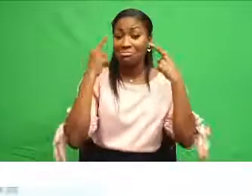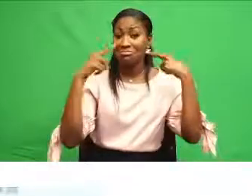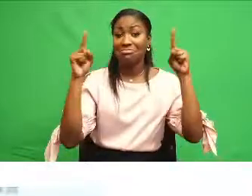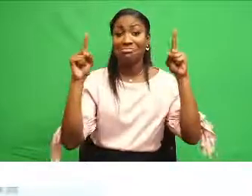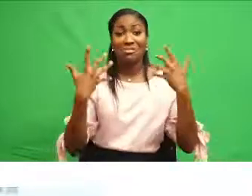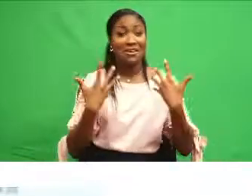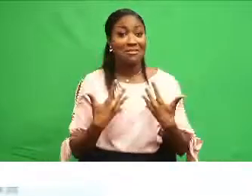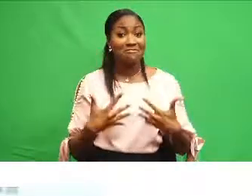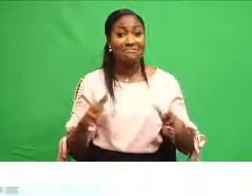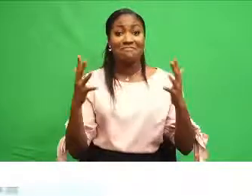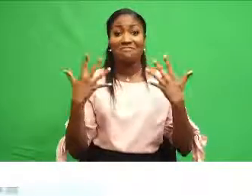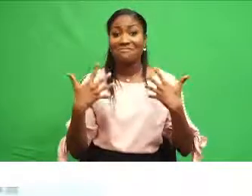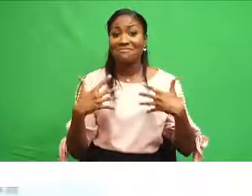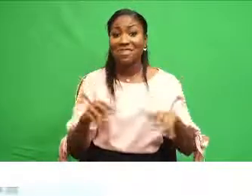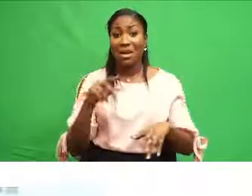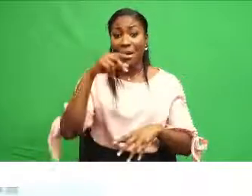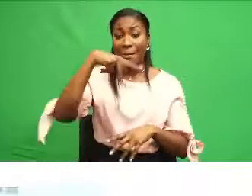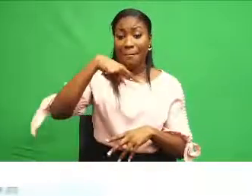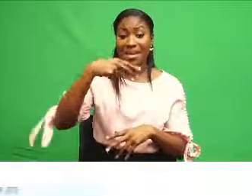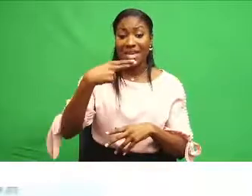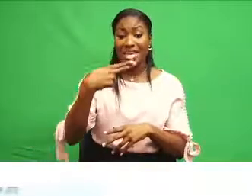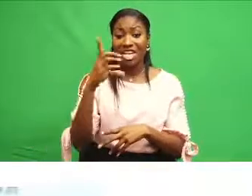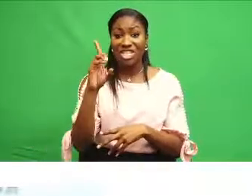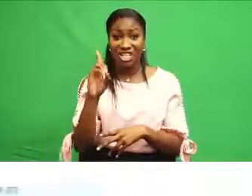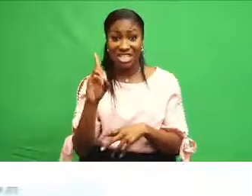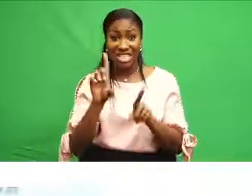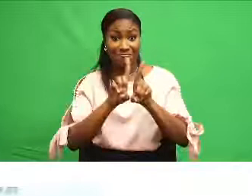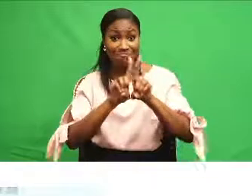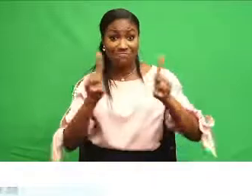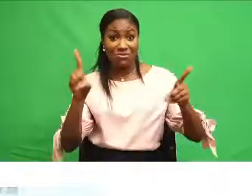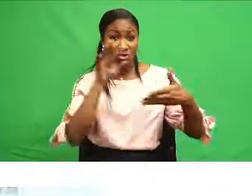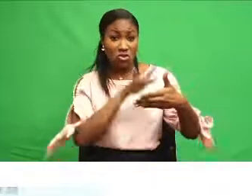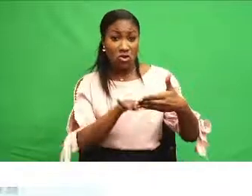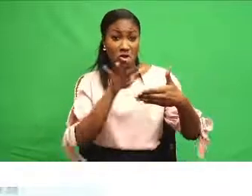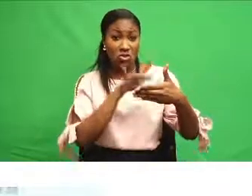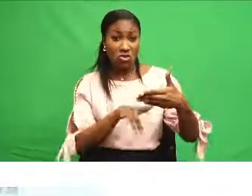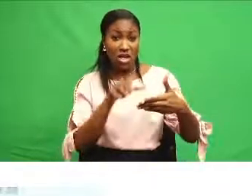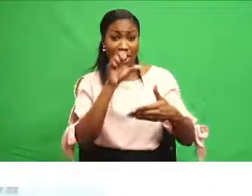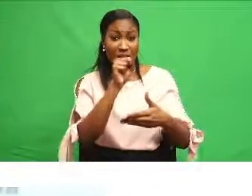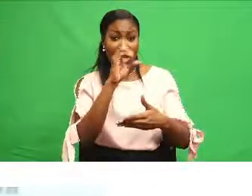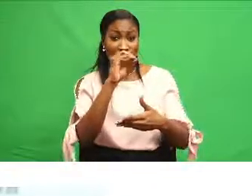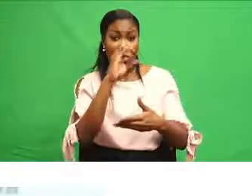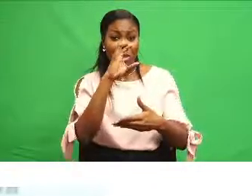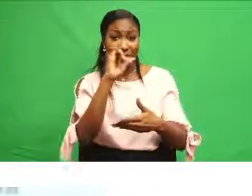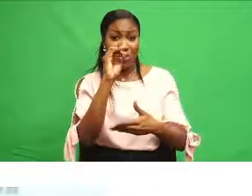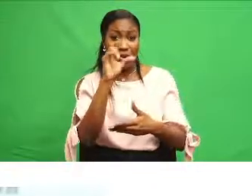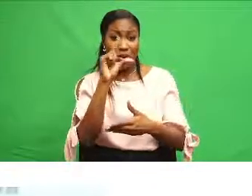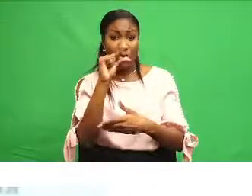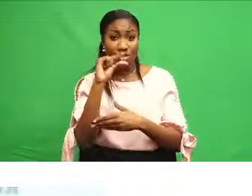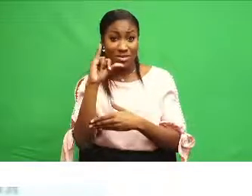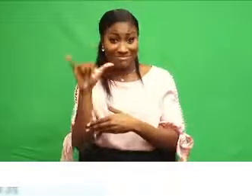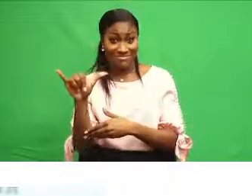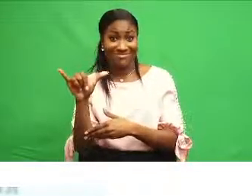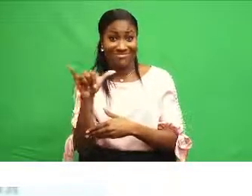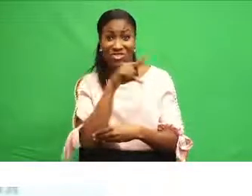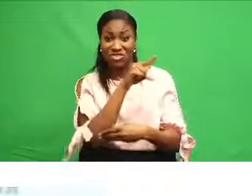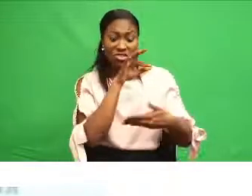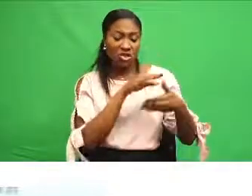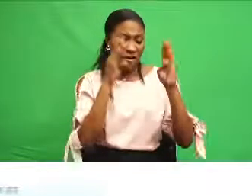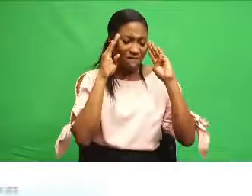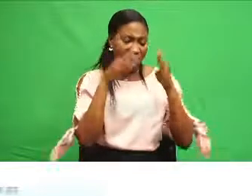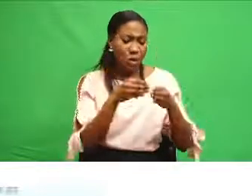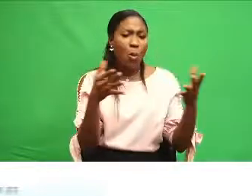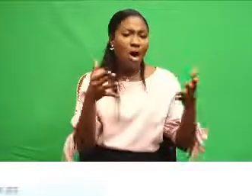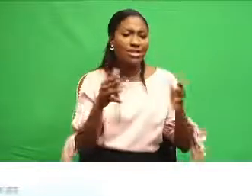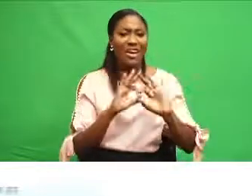joint location PhD in sociological studies. Her thesis focused on family